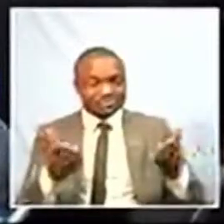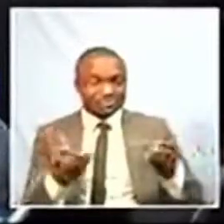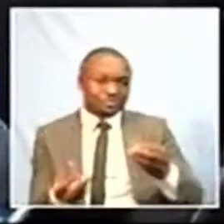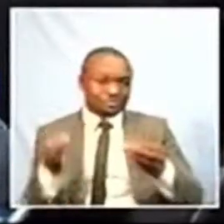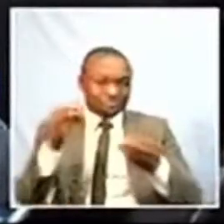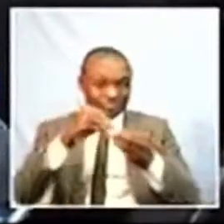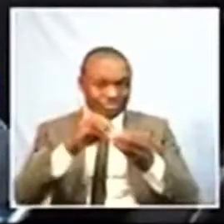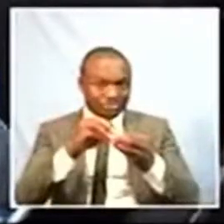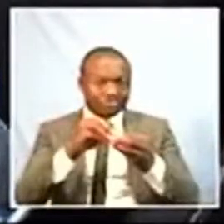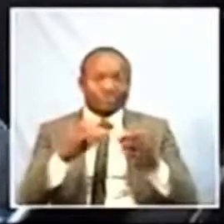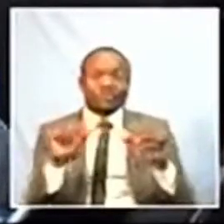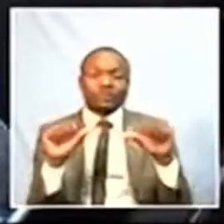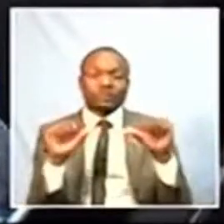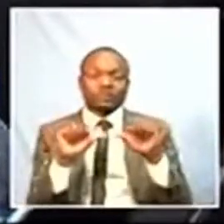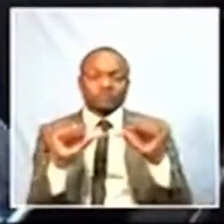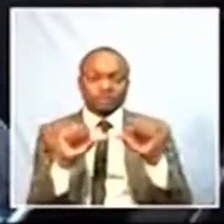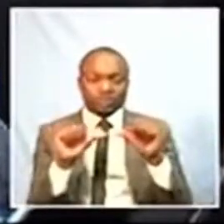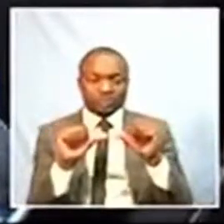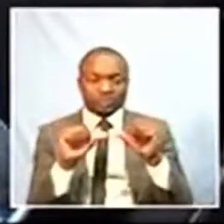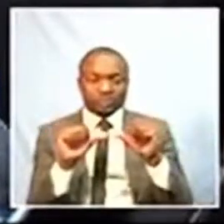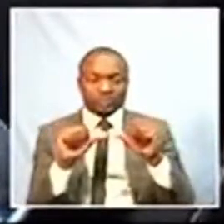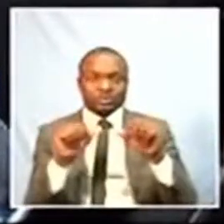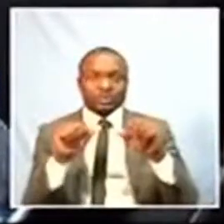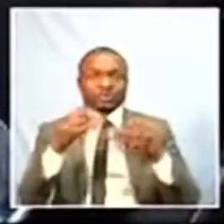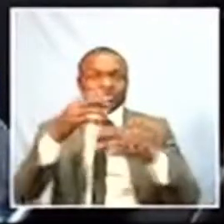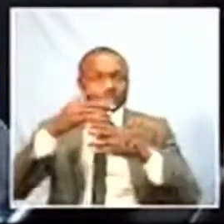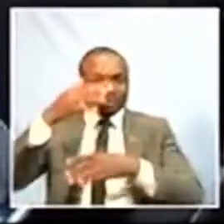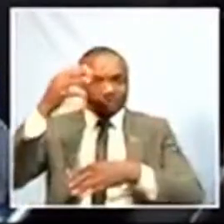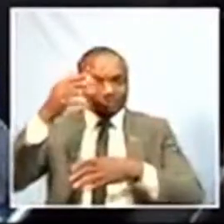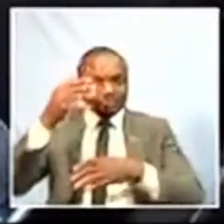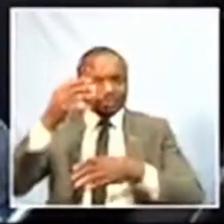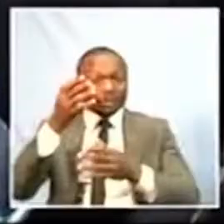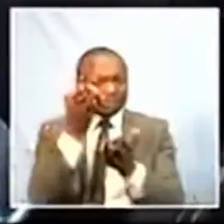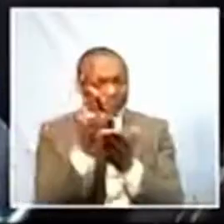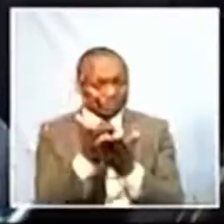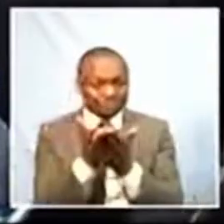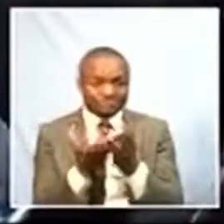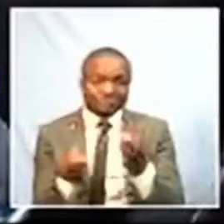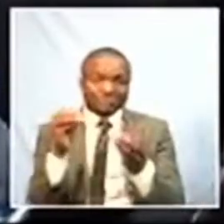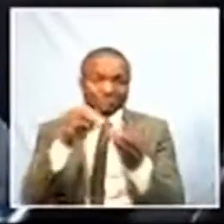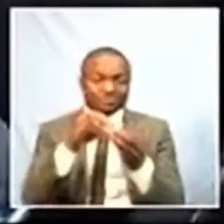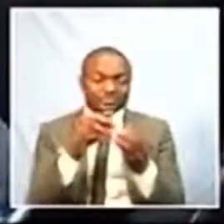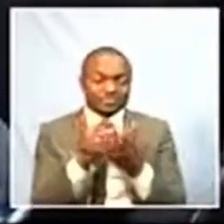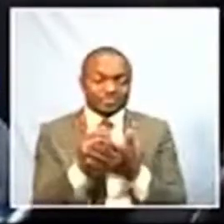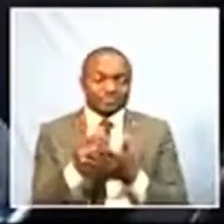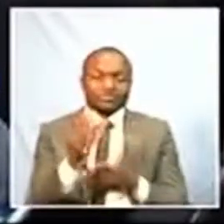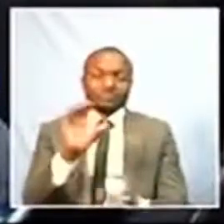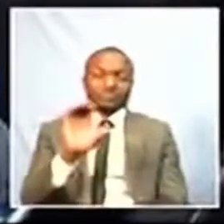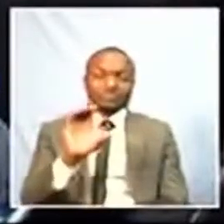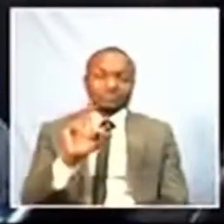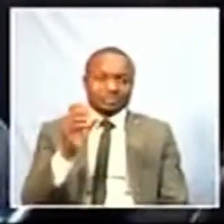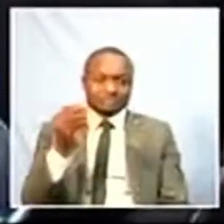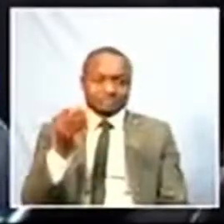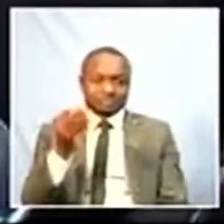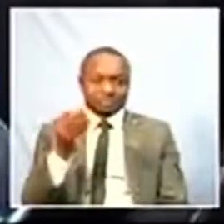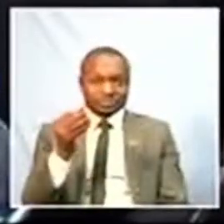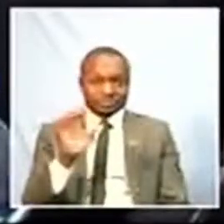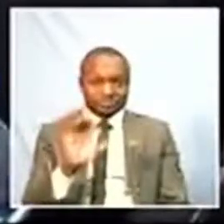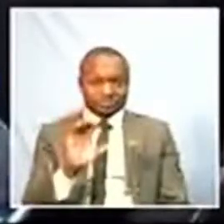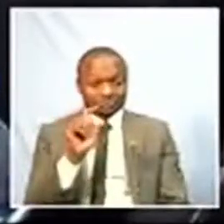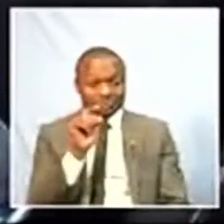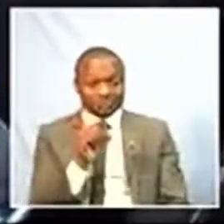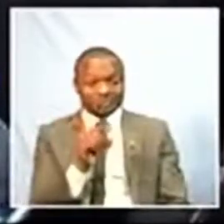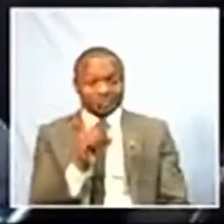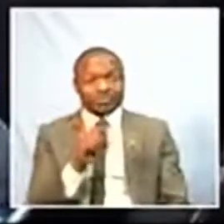of windows, and then had to seek for funding, additional funding from the CDFC. This is a house